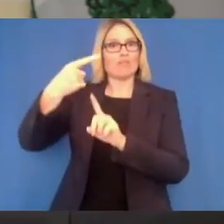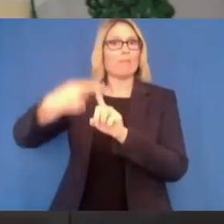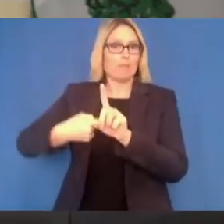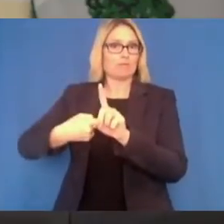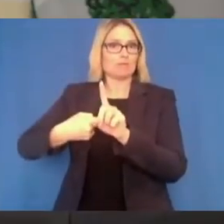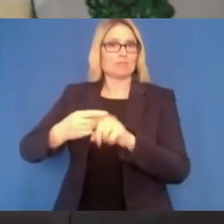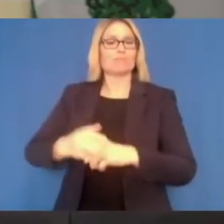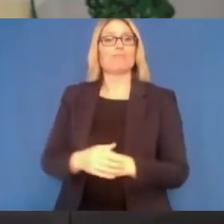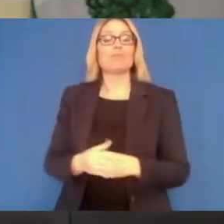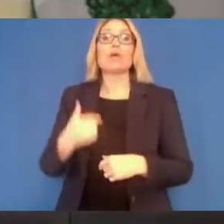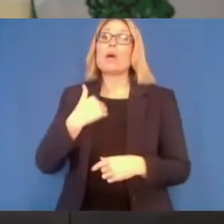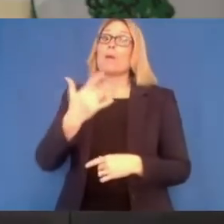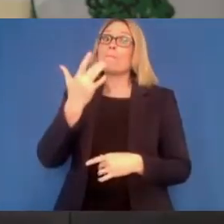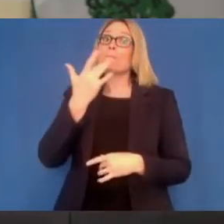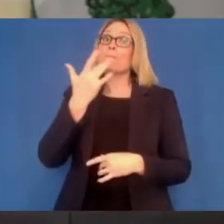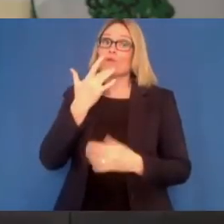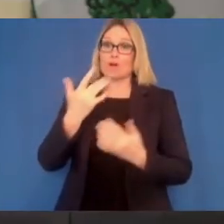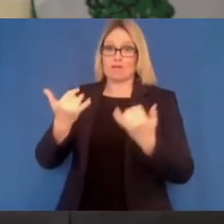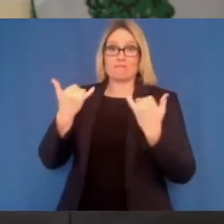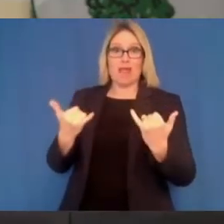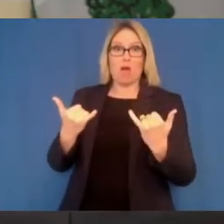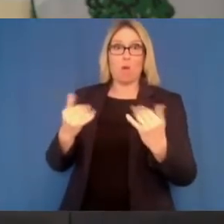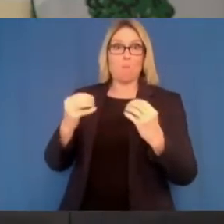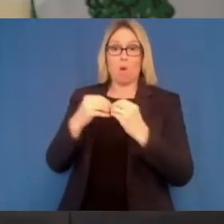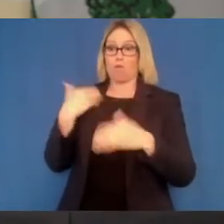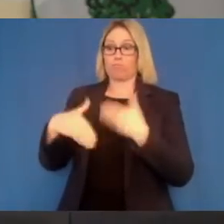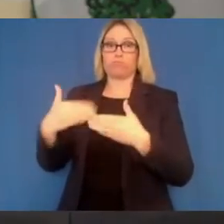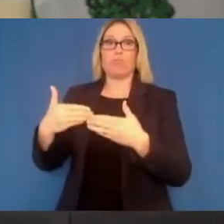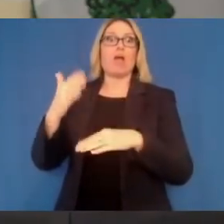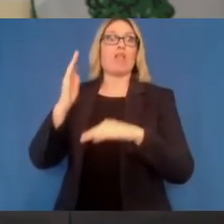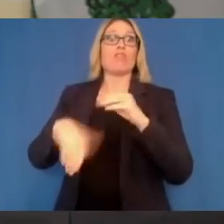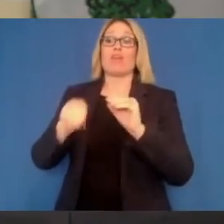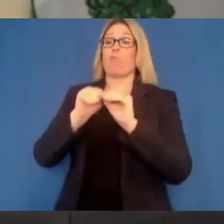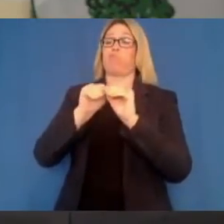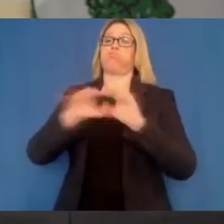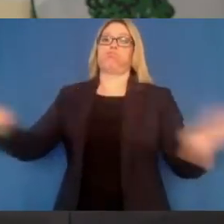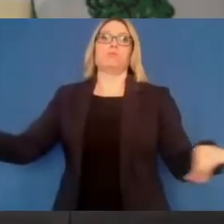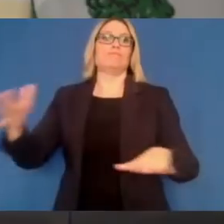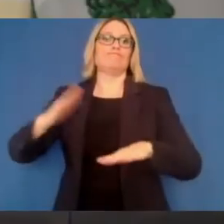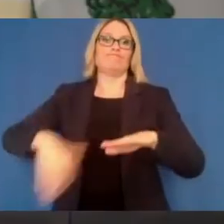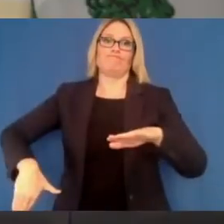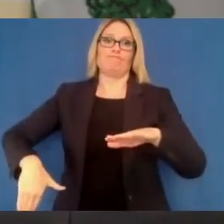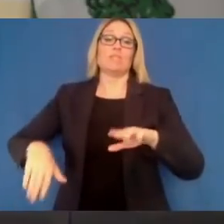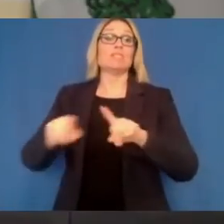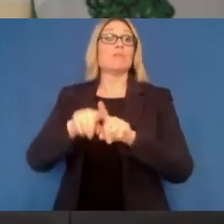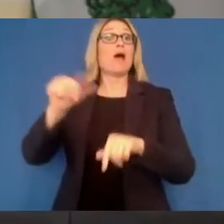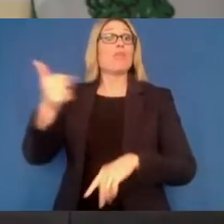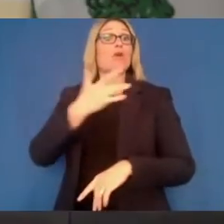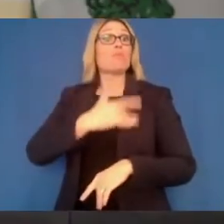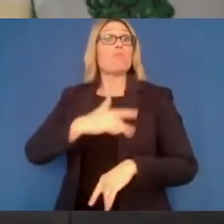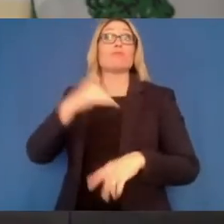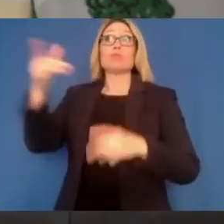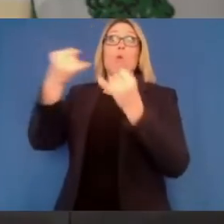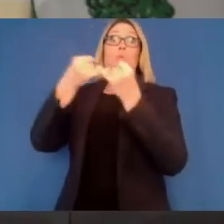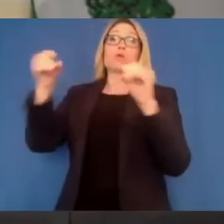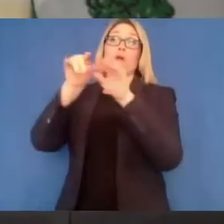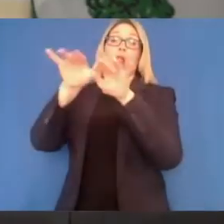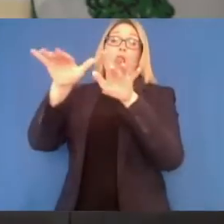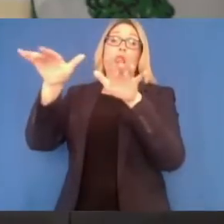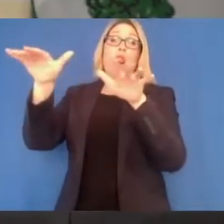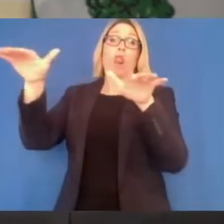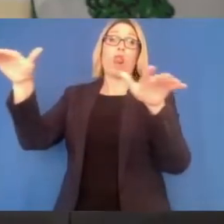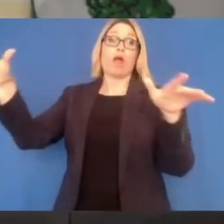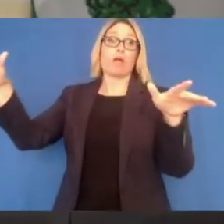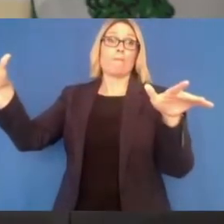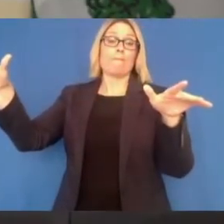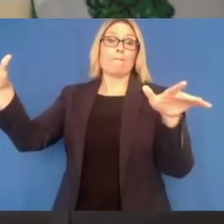would rather go harder and stronger now than wait for an outbreak like we have seen in other provinces that could put us in an